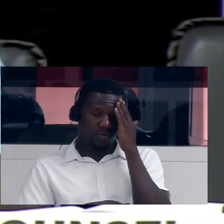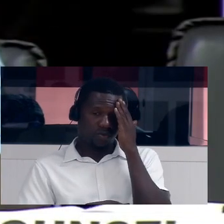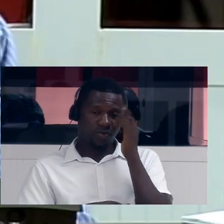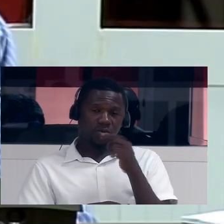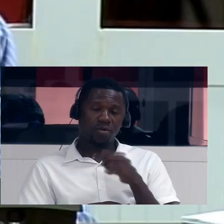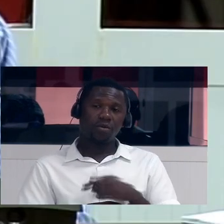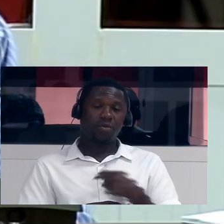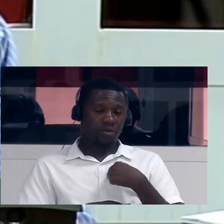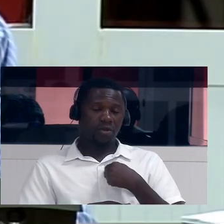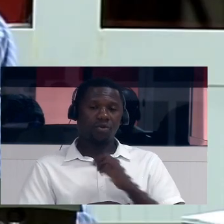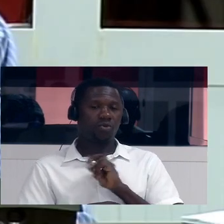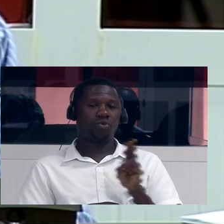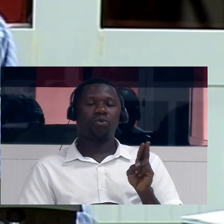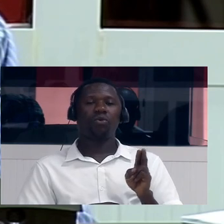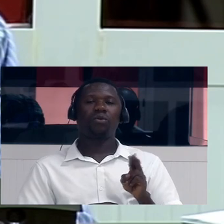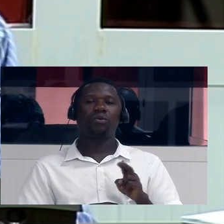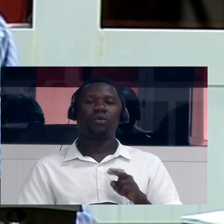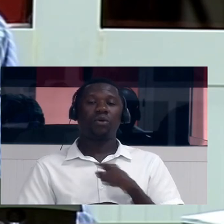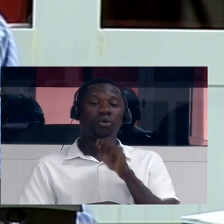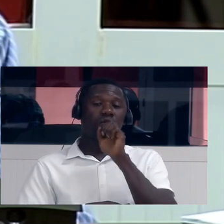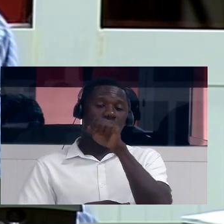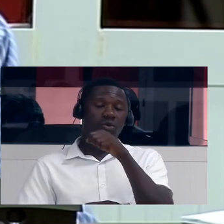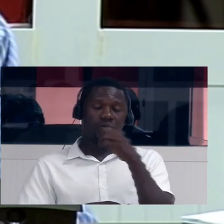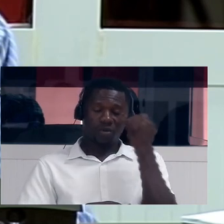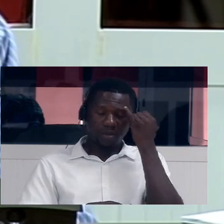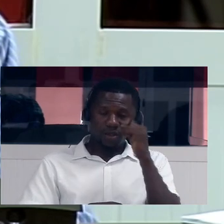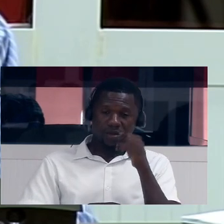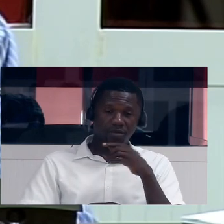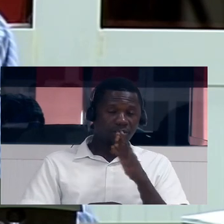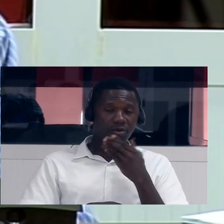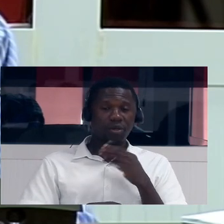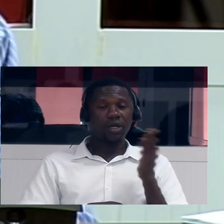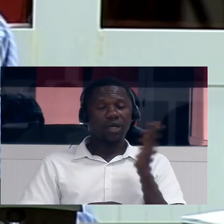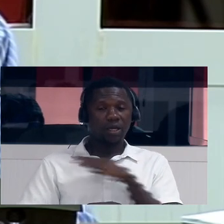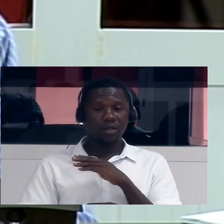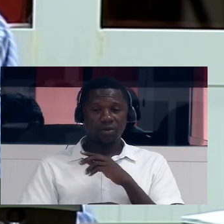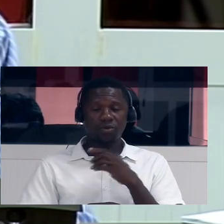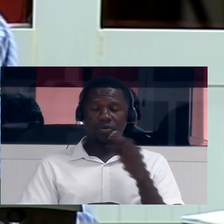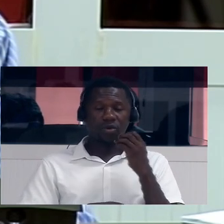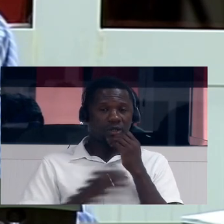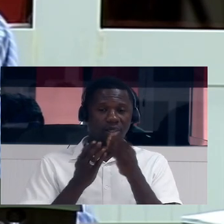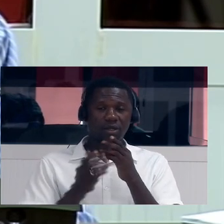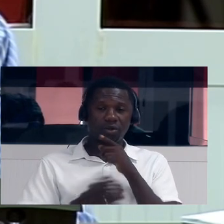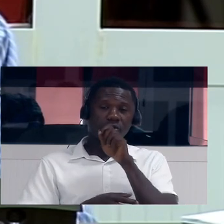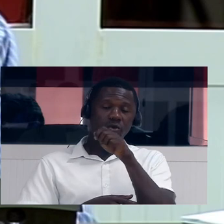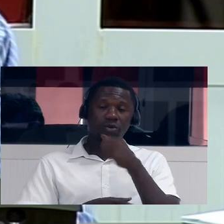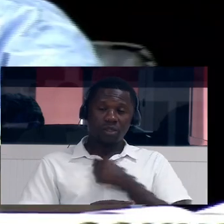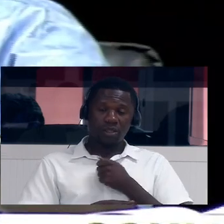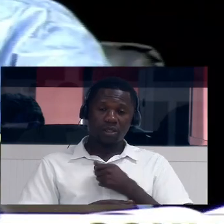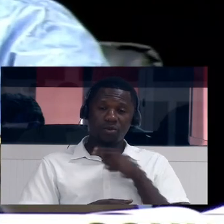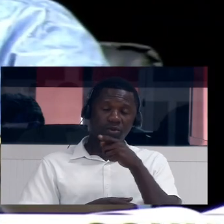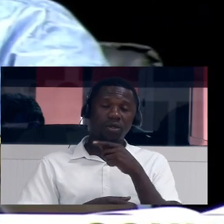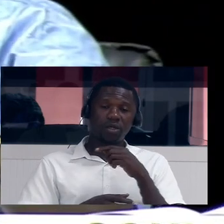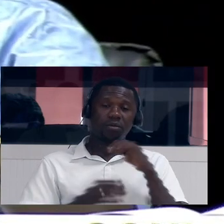me, no. So your suggestion is that it would be a lie to suggest that you threatened them during that